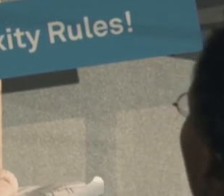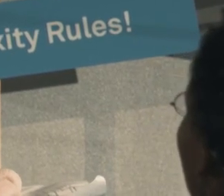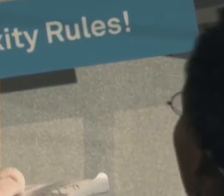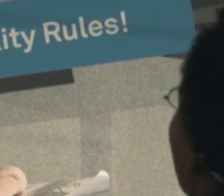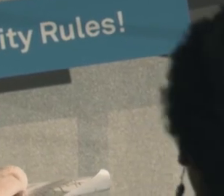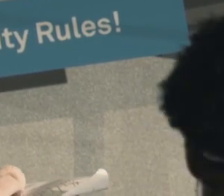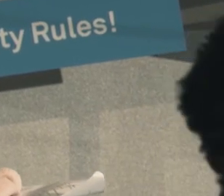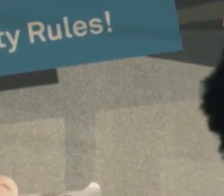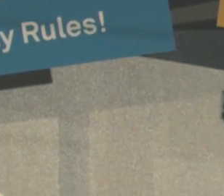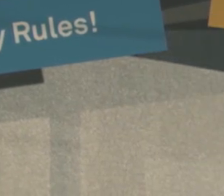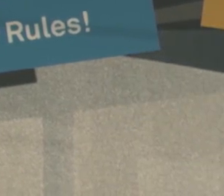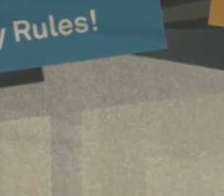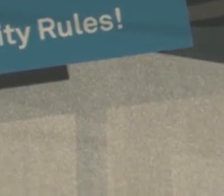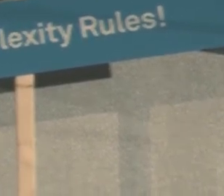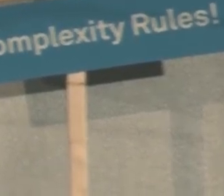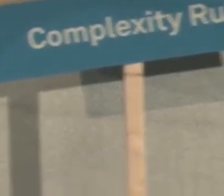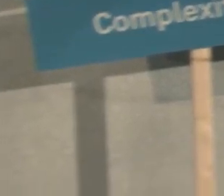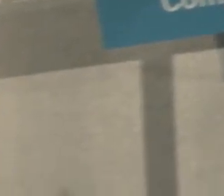from the 19th century. Thank you. Okay.